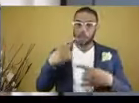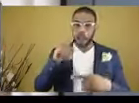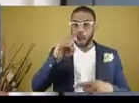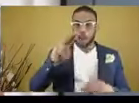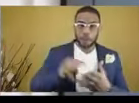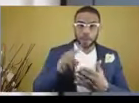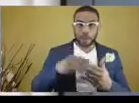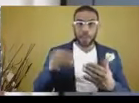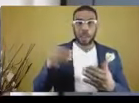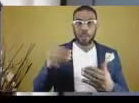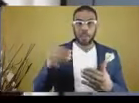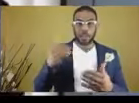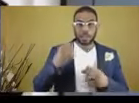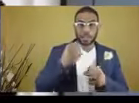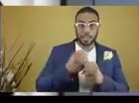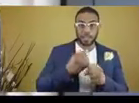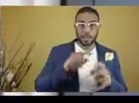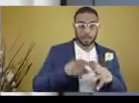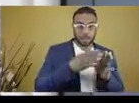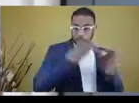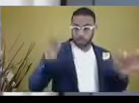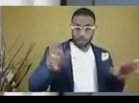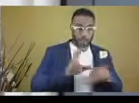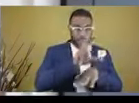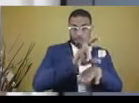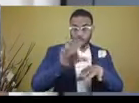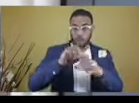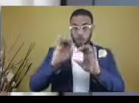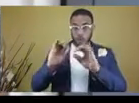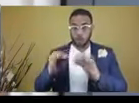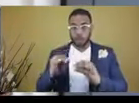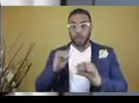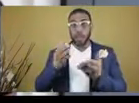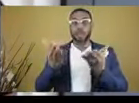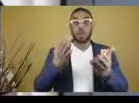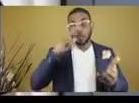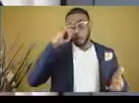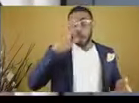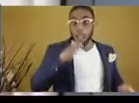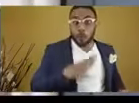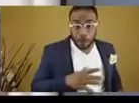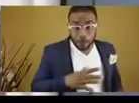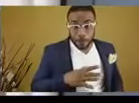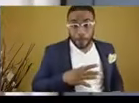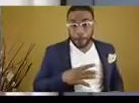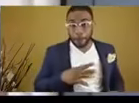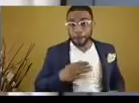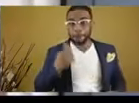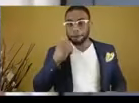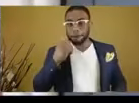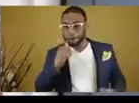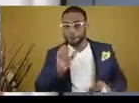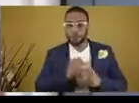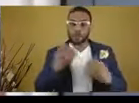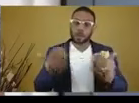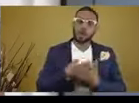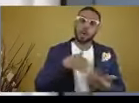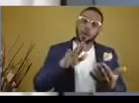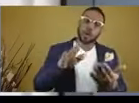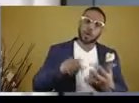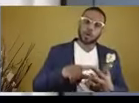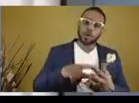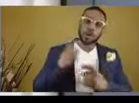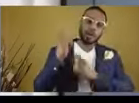million 10-year initiative to invest in organizations that serve Black women and girls and create a new approach to philanthropy